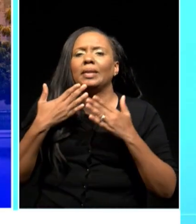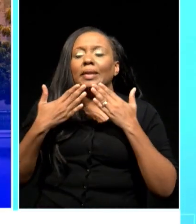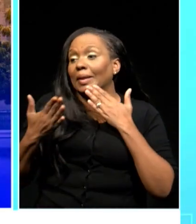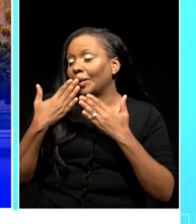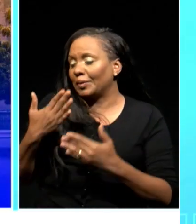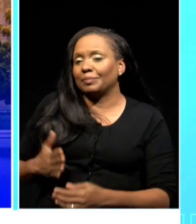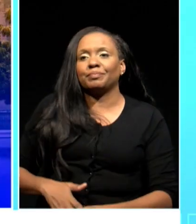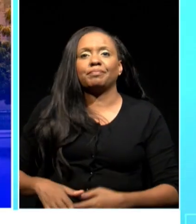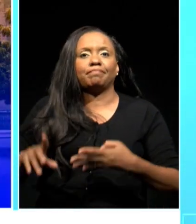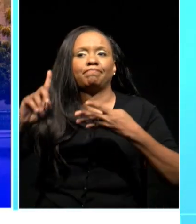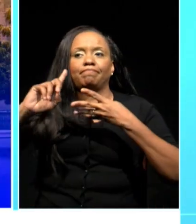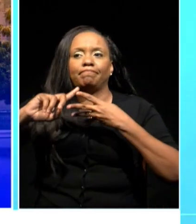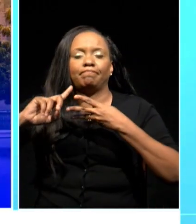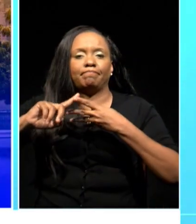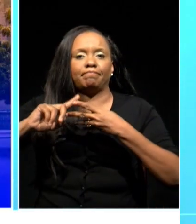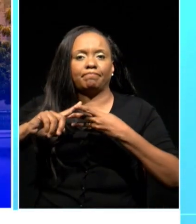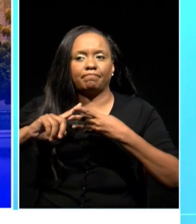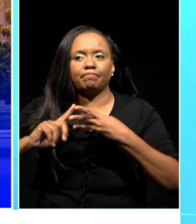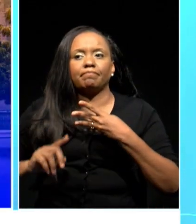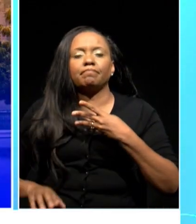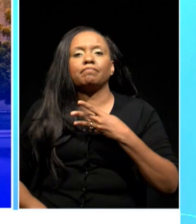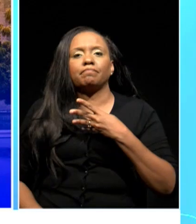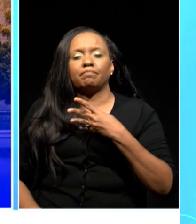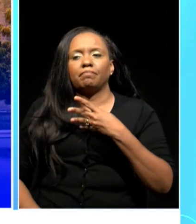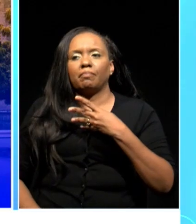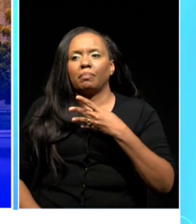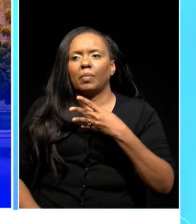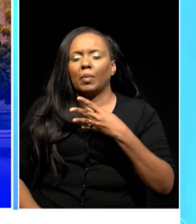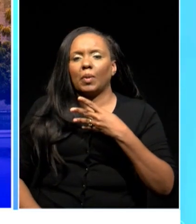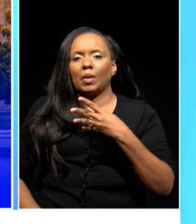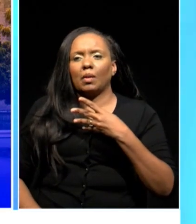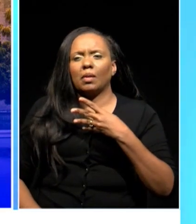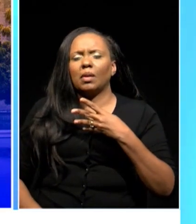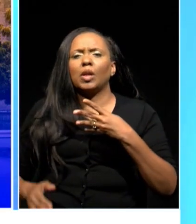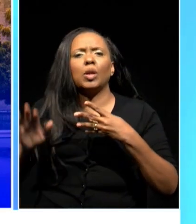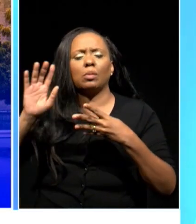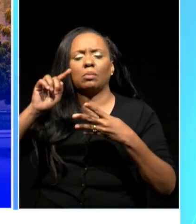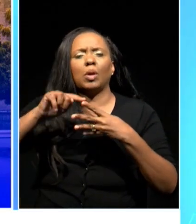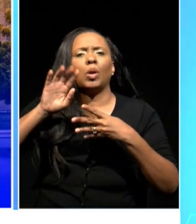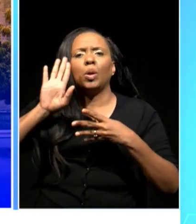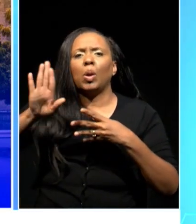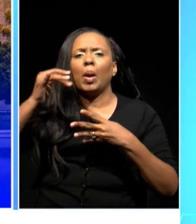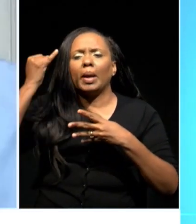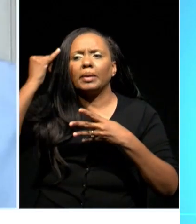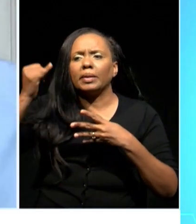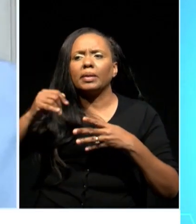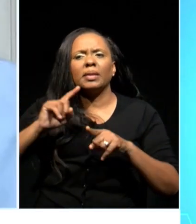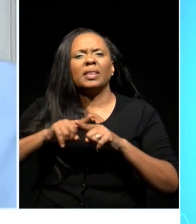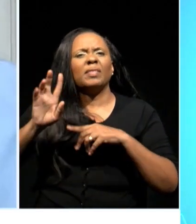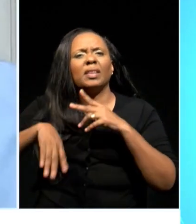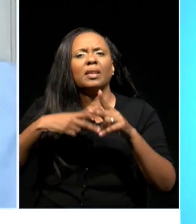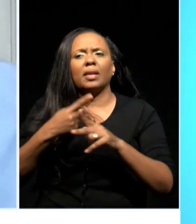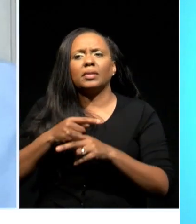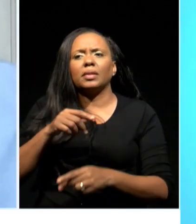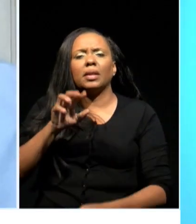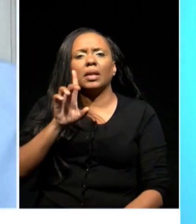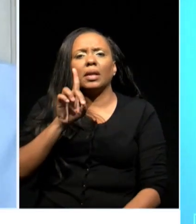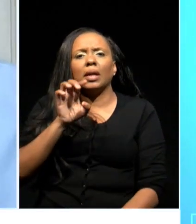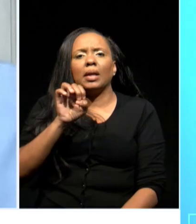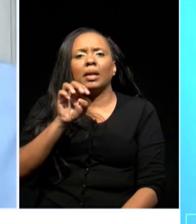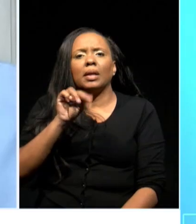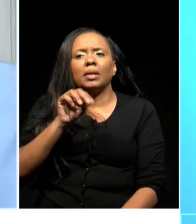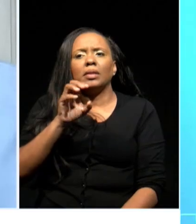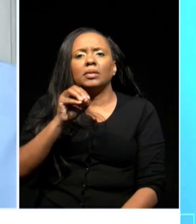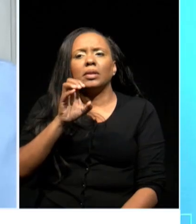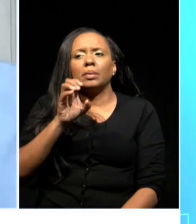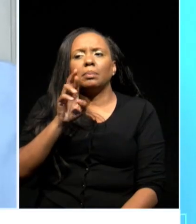at, Professor Barbados talked about different types of democracy. Should we start to look now at proportional representation?